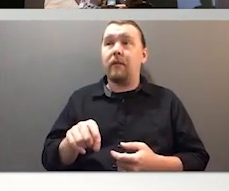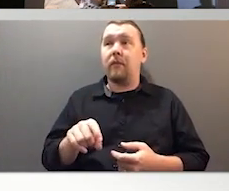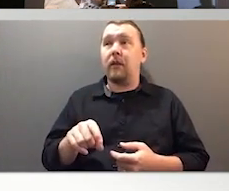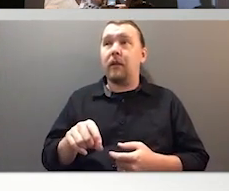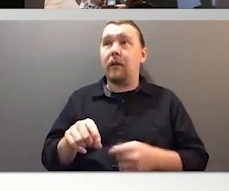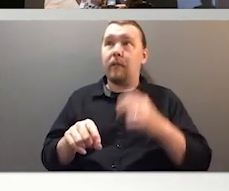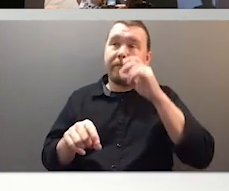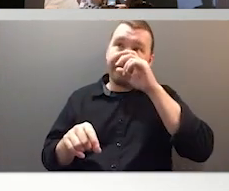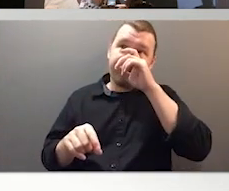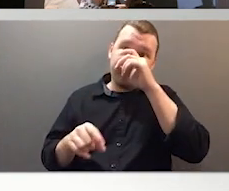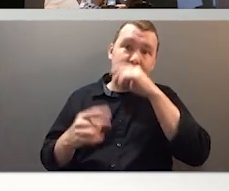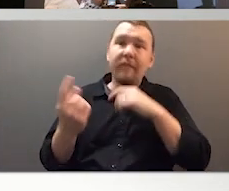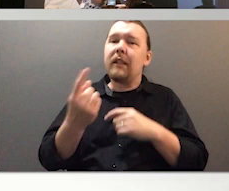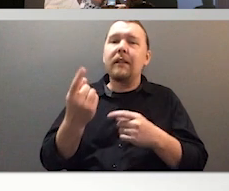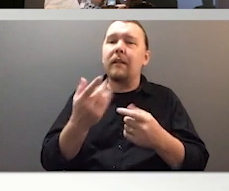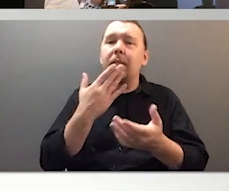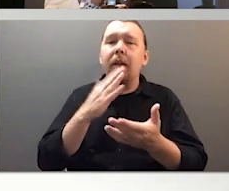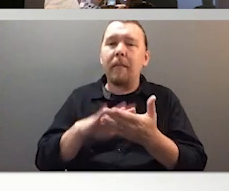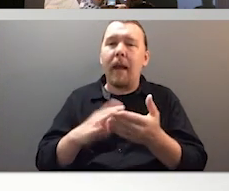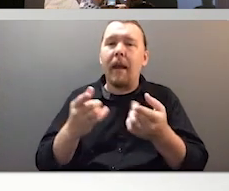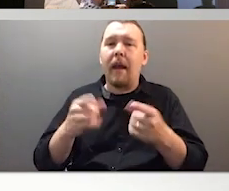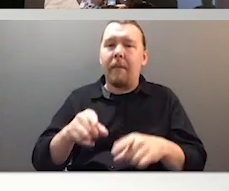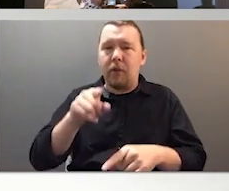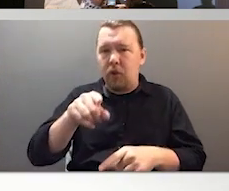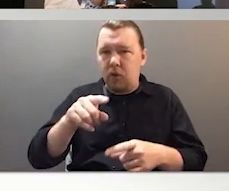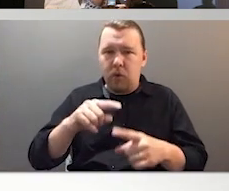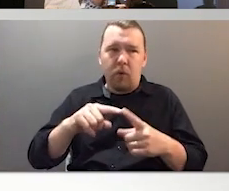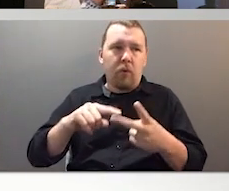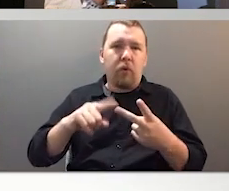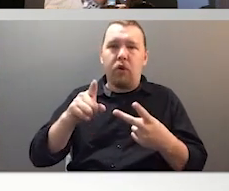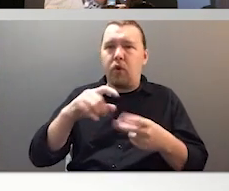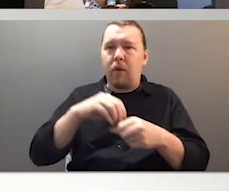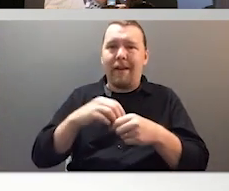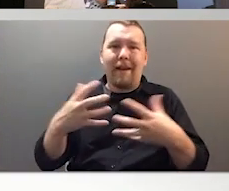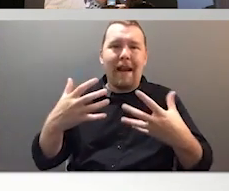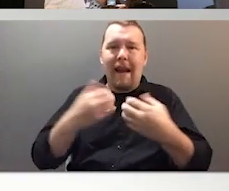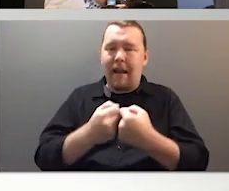bad happened to you, or you were in an accident, or whatever.